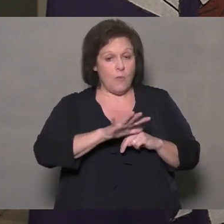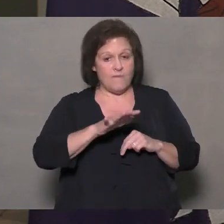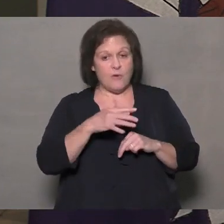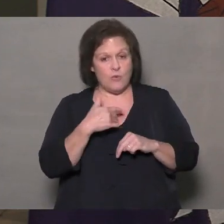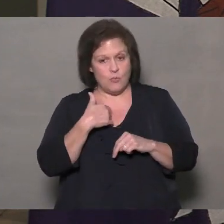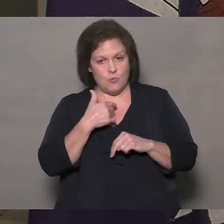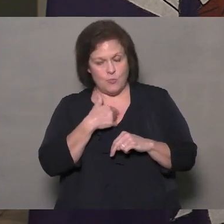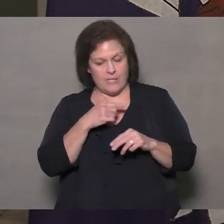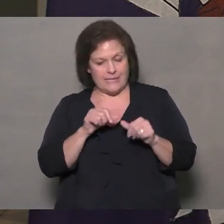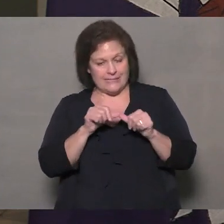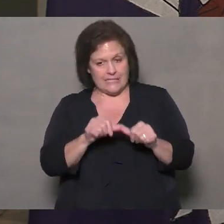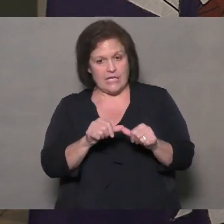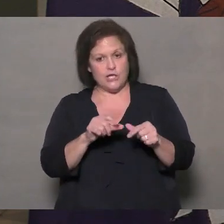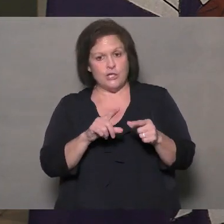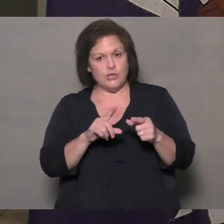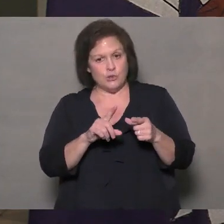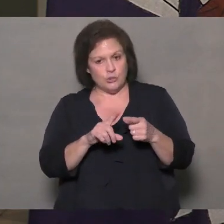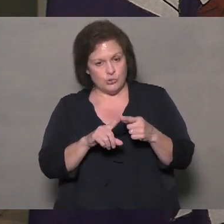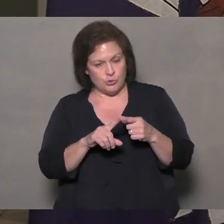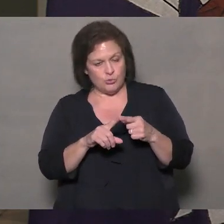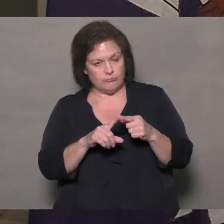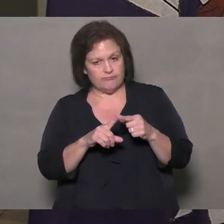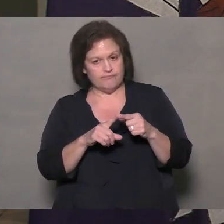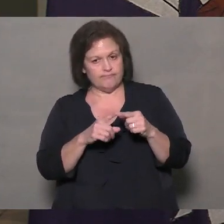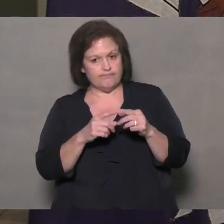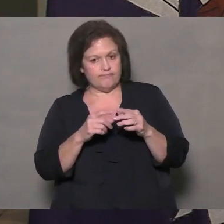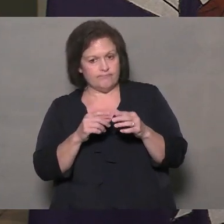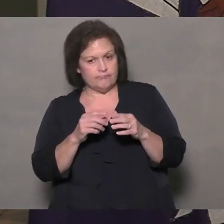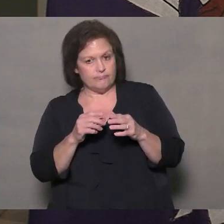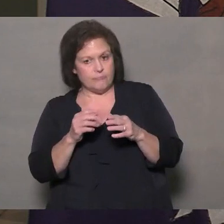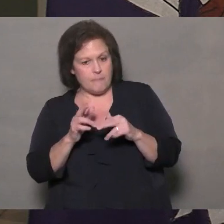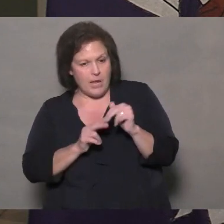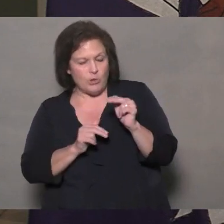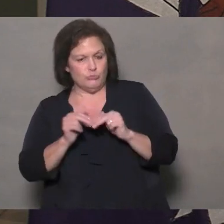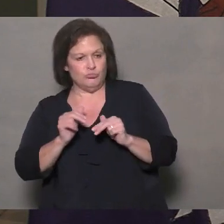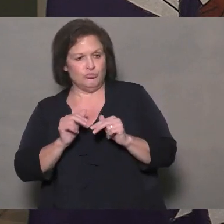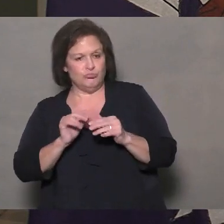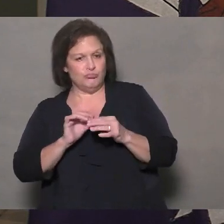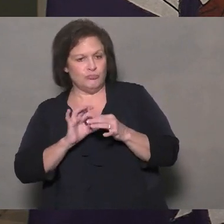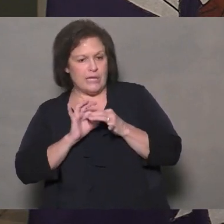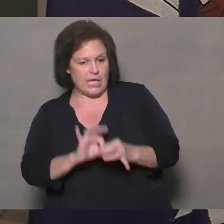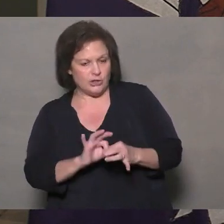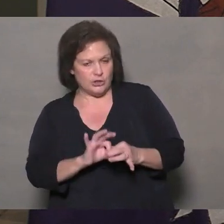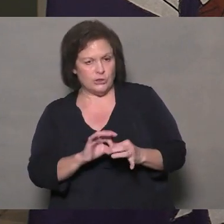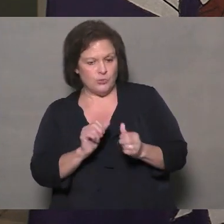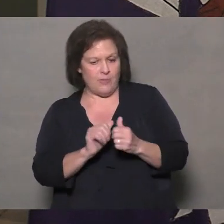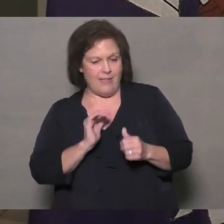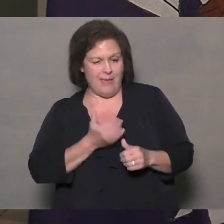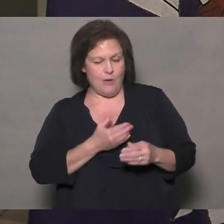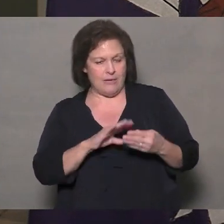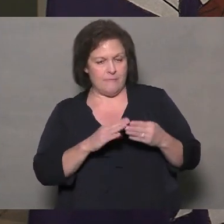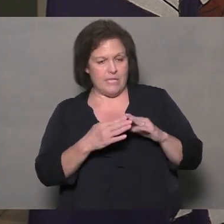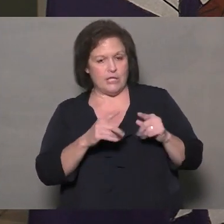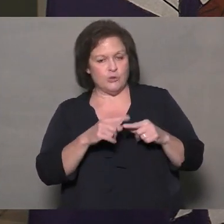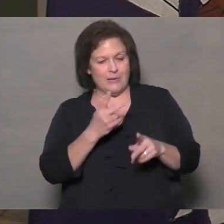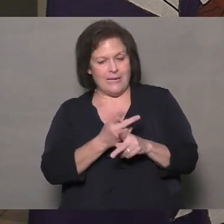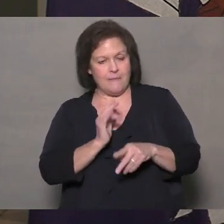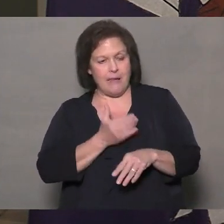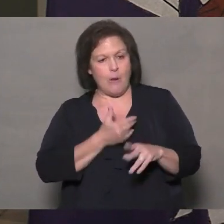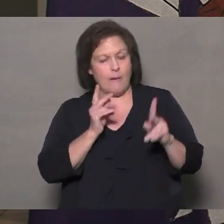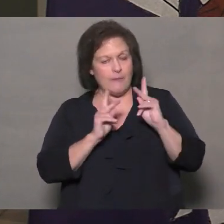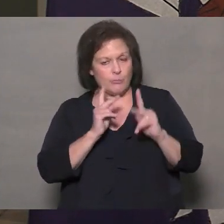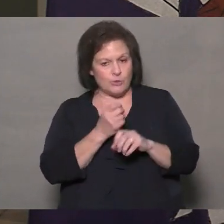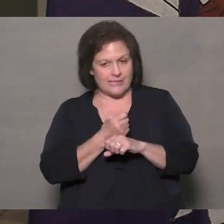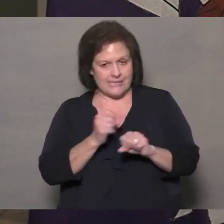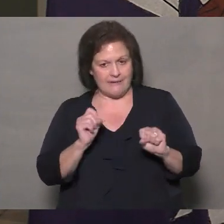we are continuing to grow our department and build relationships in our community that will keep our people safe.